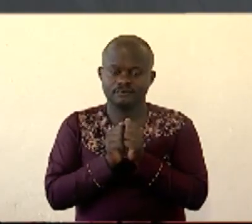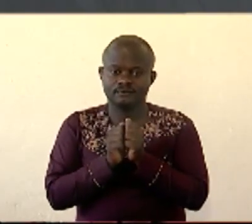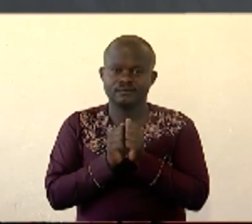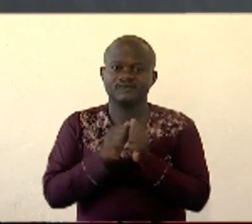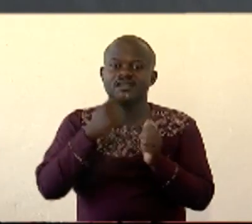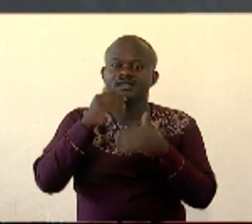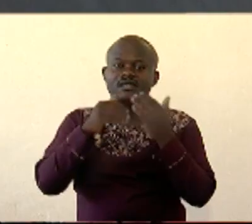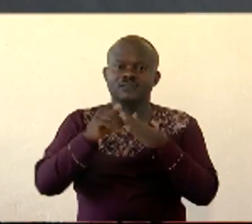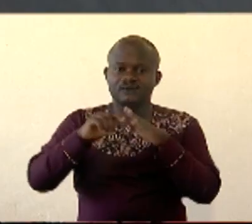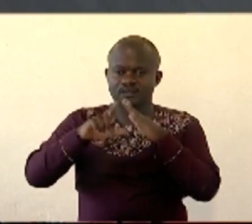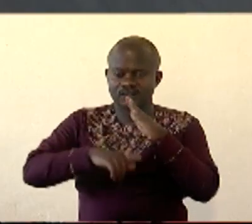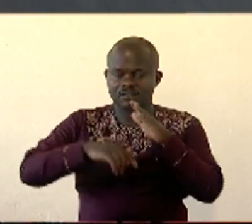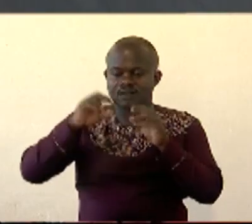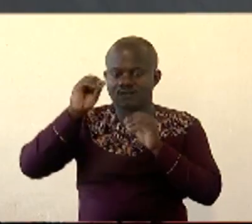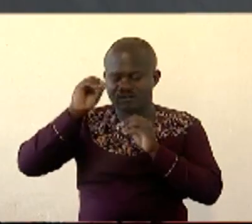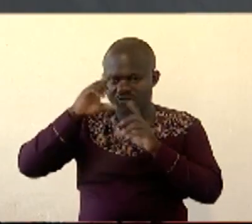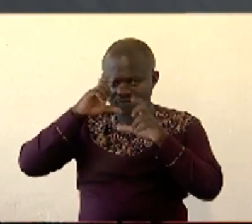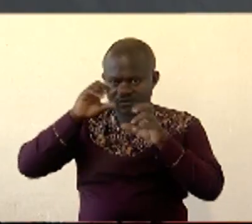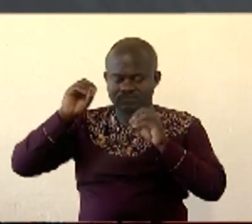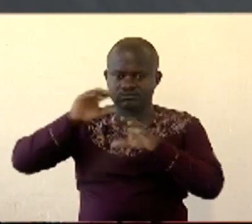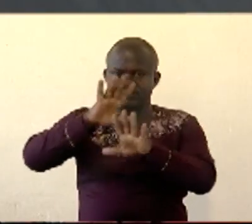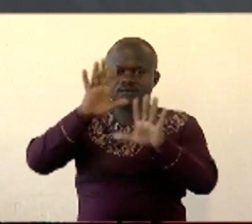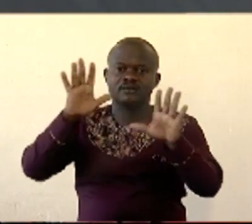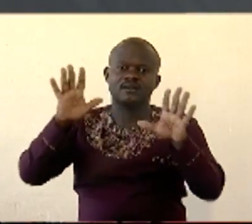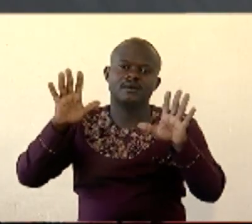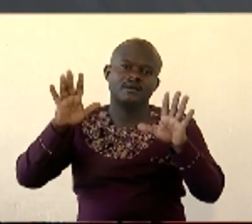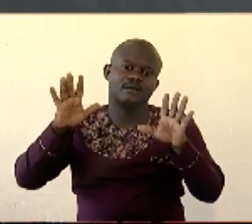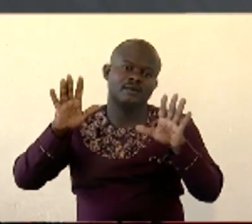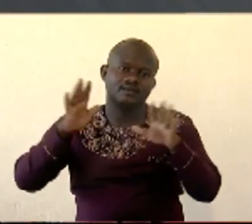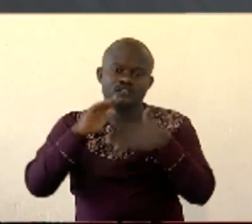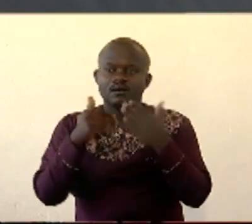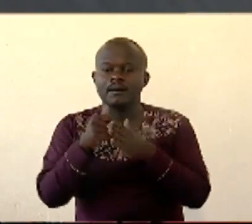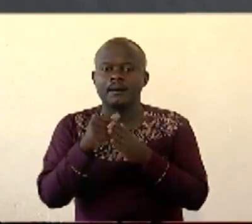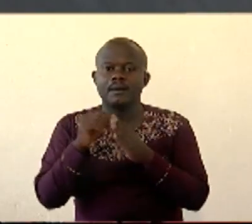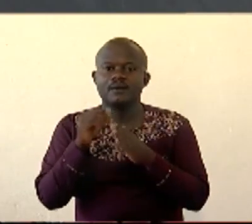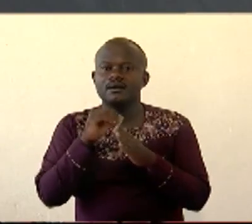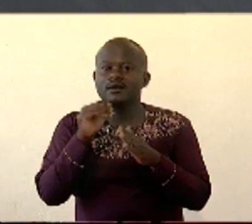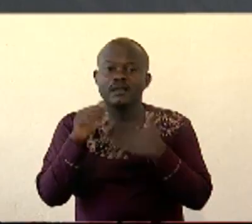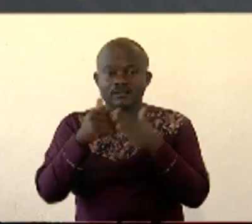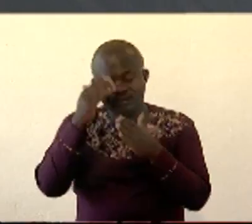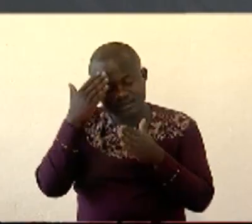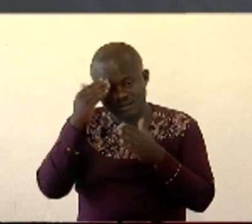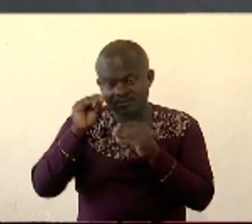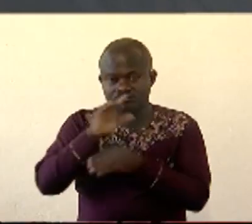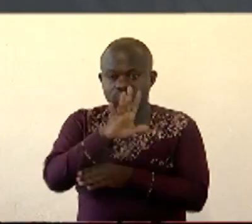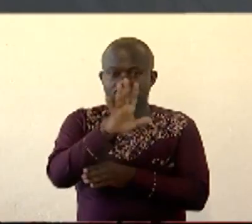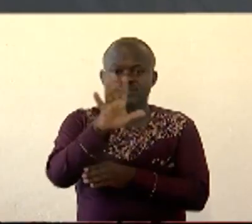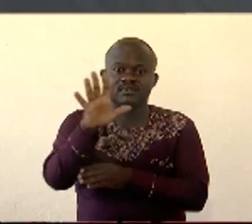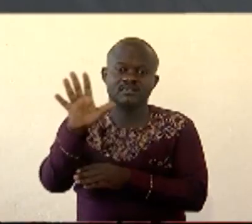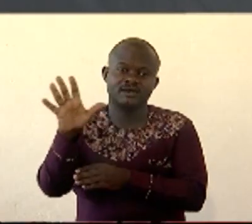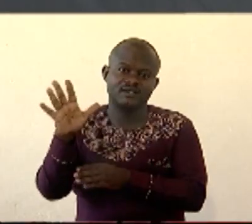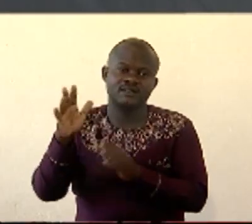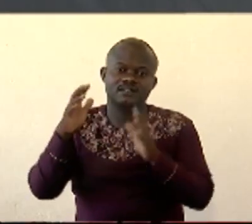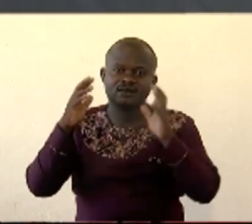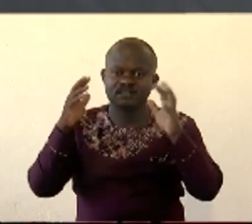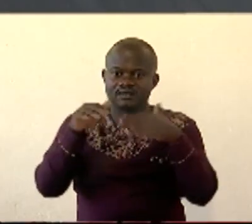that is low photosynthesis. Plant cannot photosynthesize at all. And in low light intensity, the rate